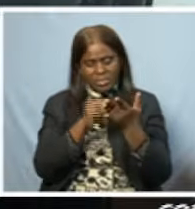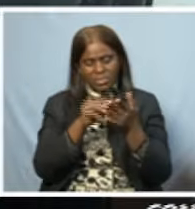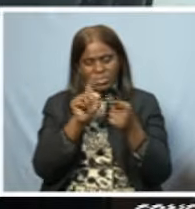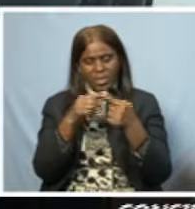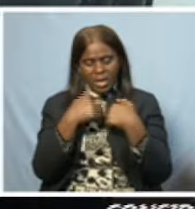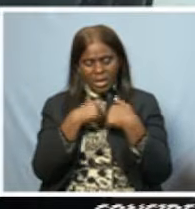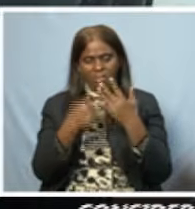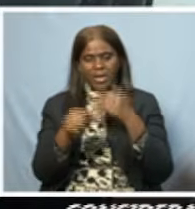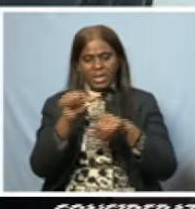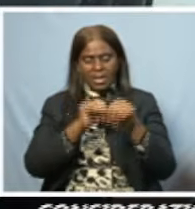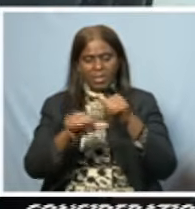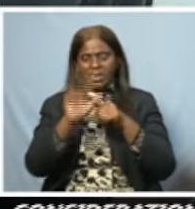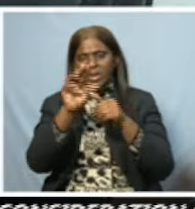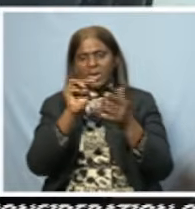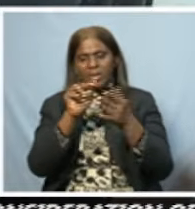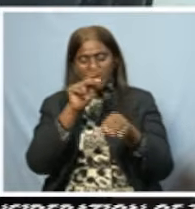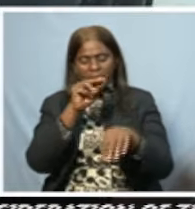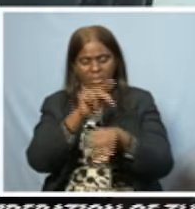the is not